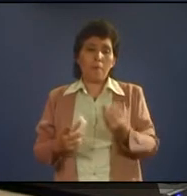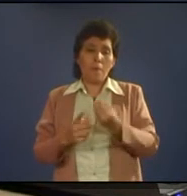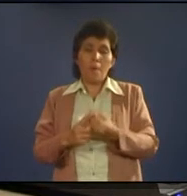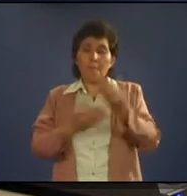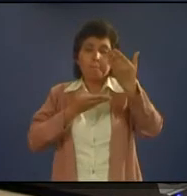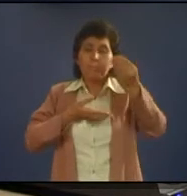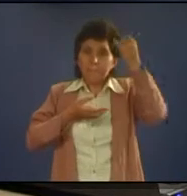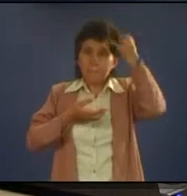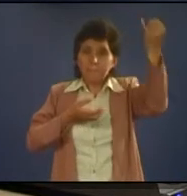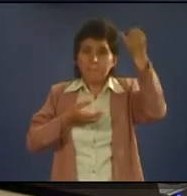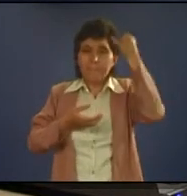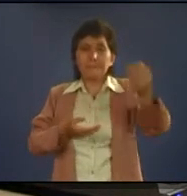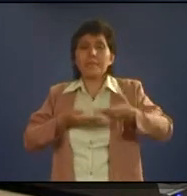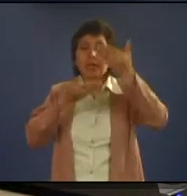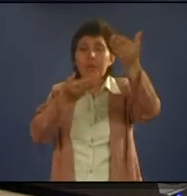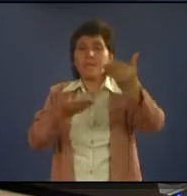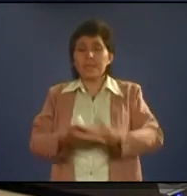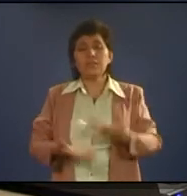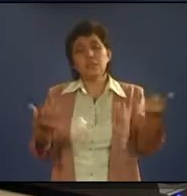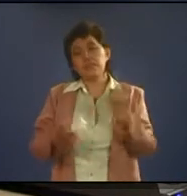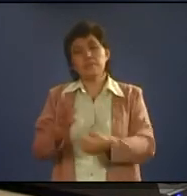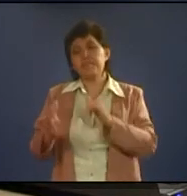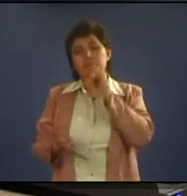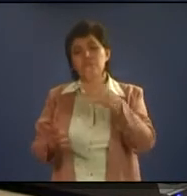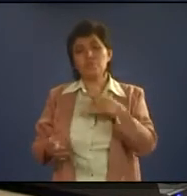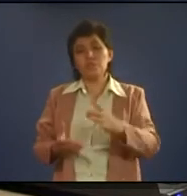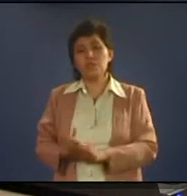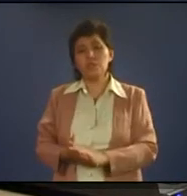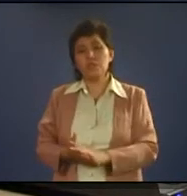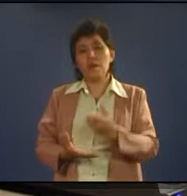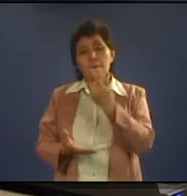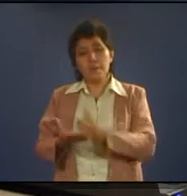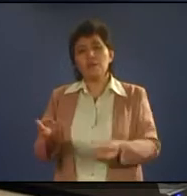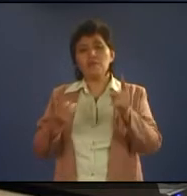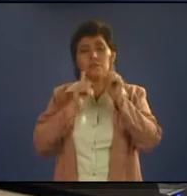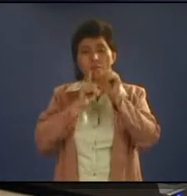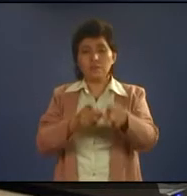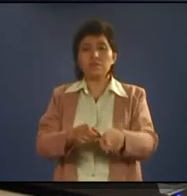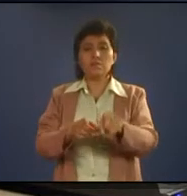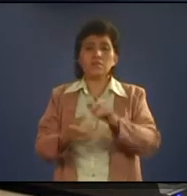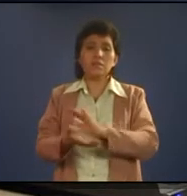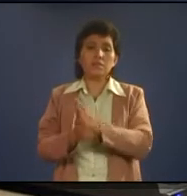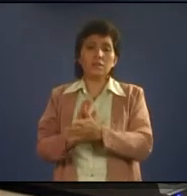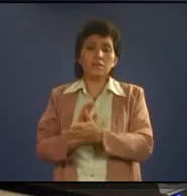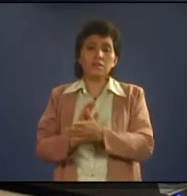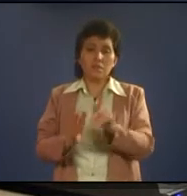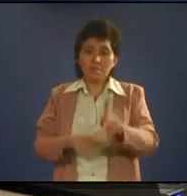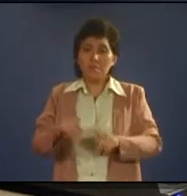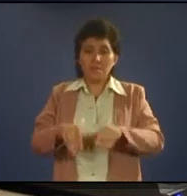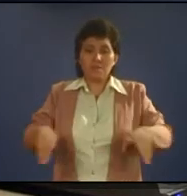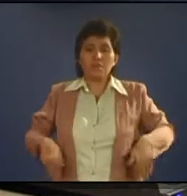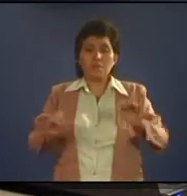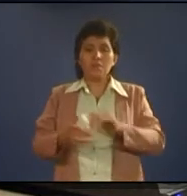to accept, okay? Now, what it can result in social exclusion is that people might go into depression. It